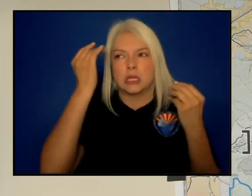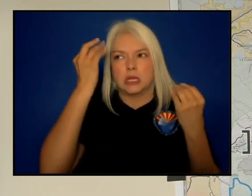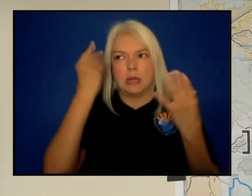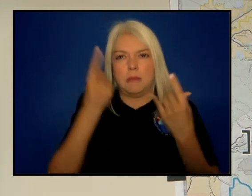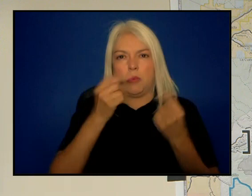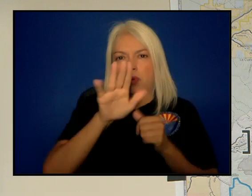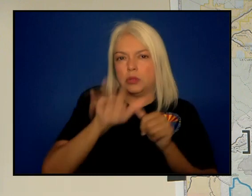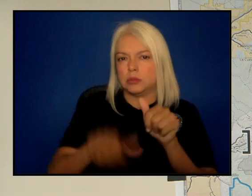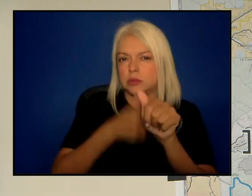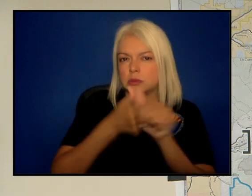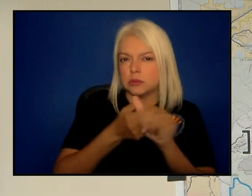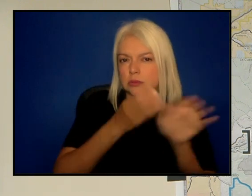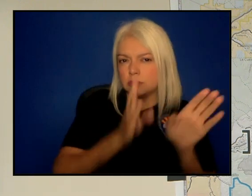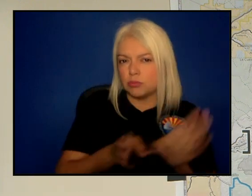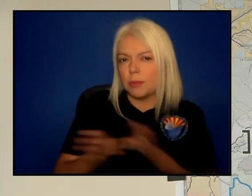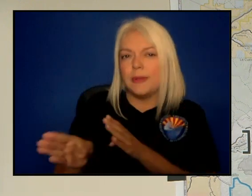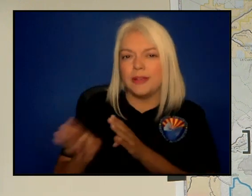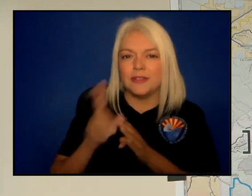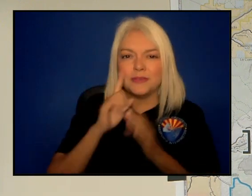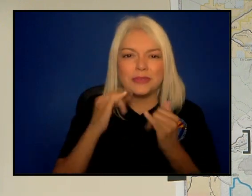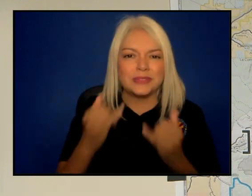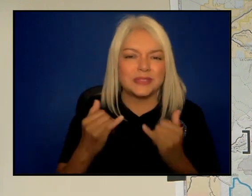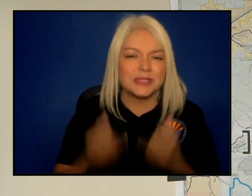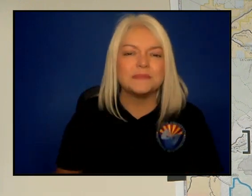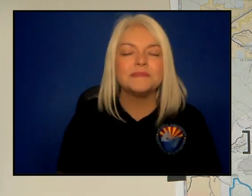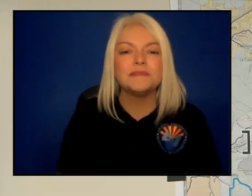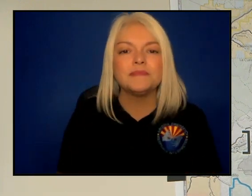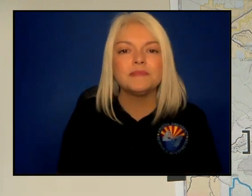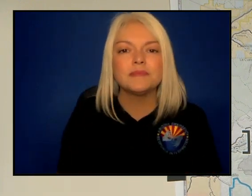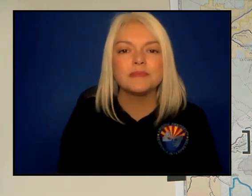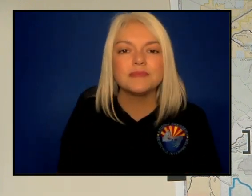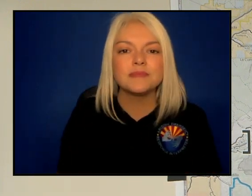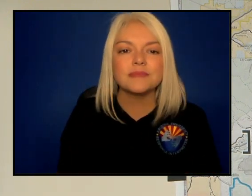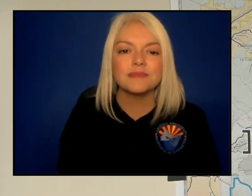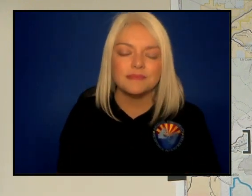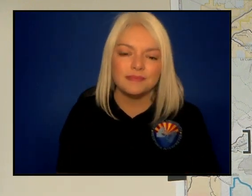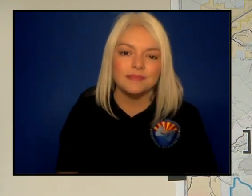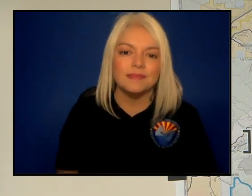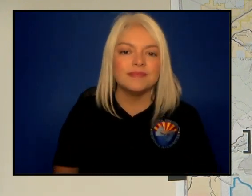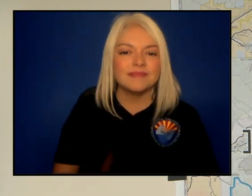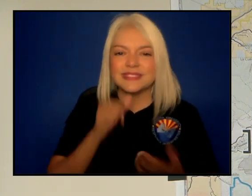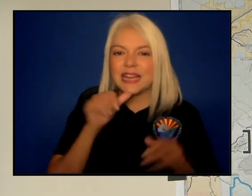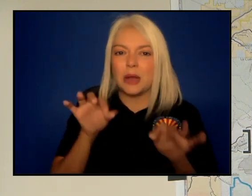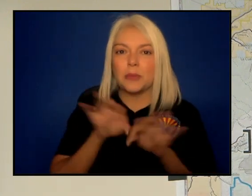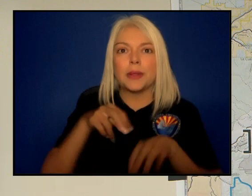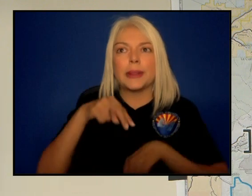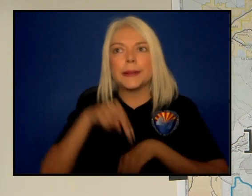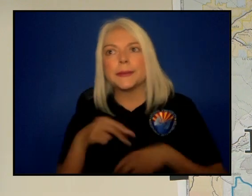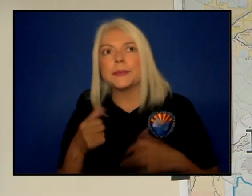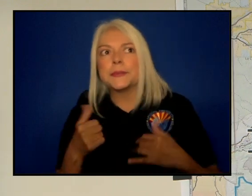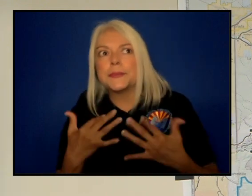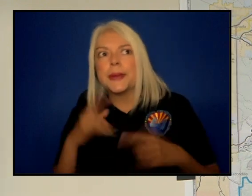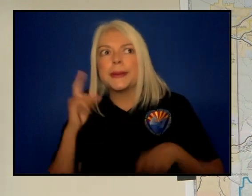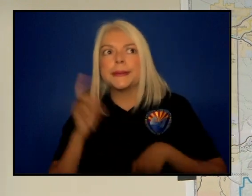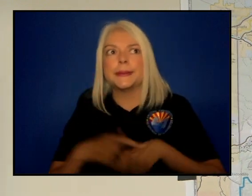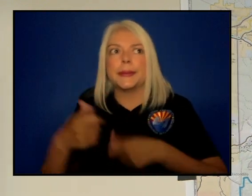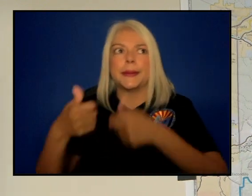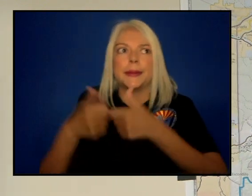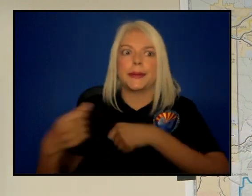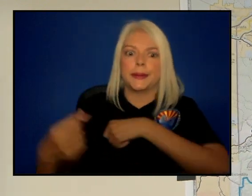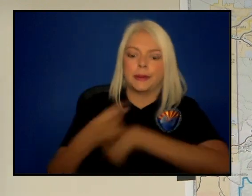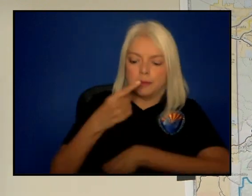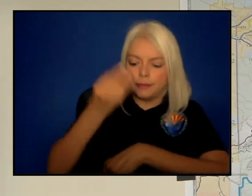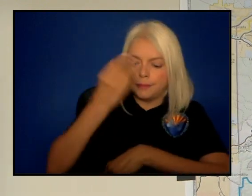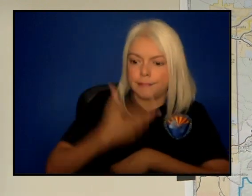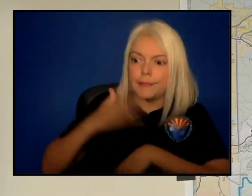prepared today. It's not worth it to wait tell you have a flash flood warning in effect, to